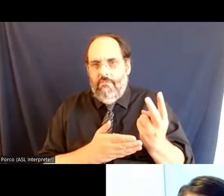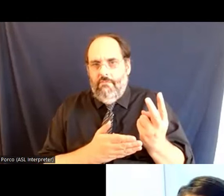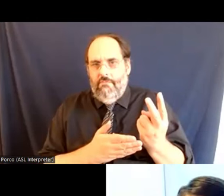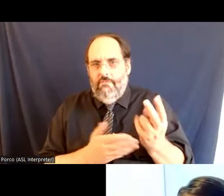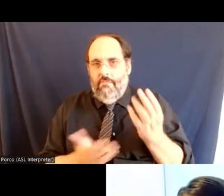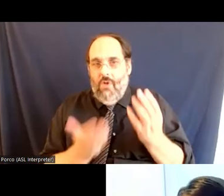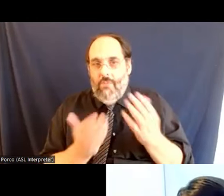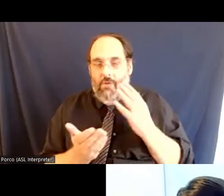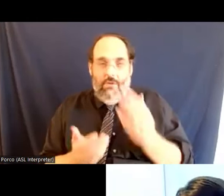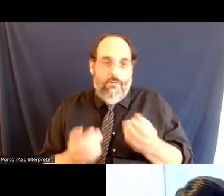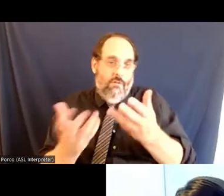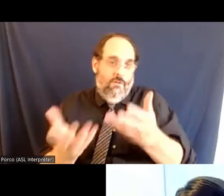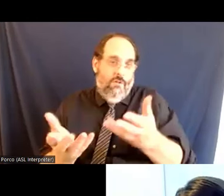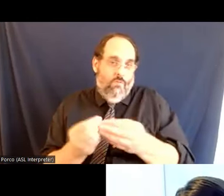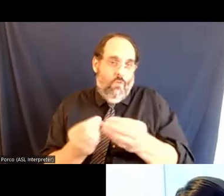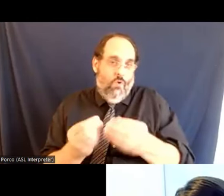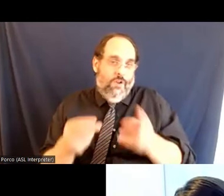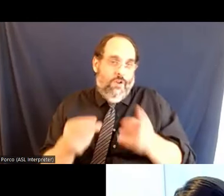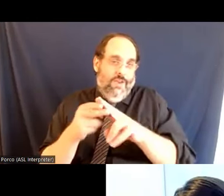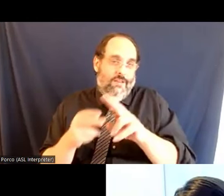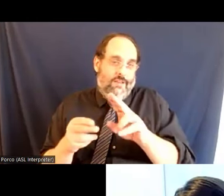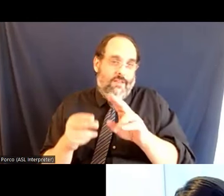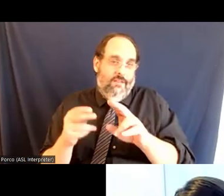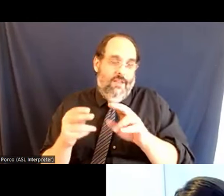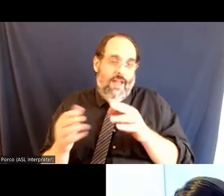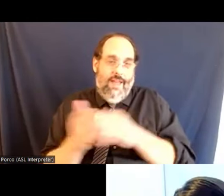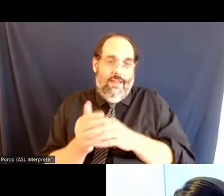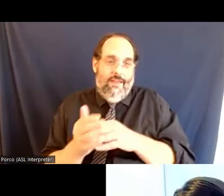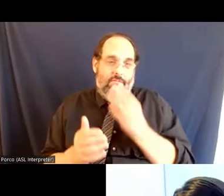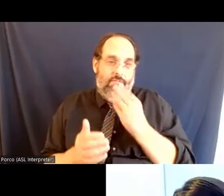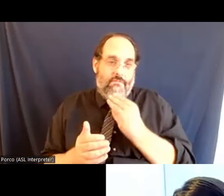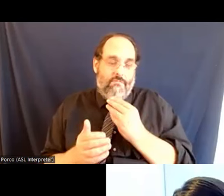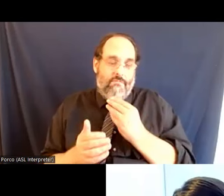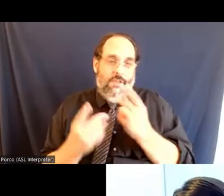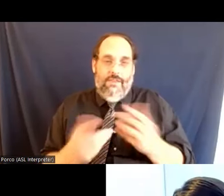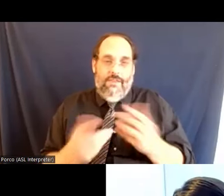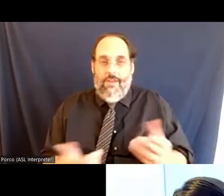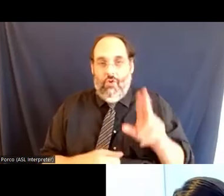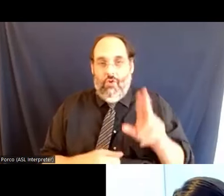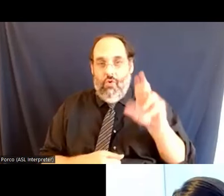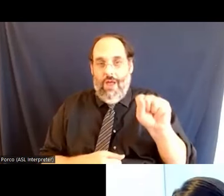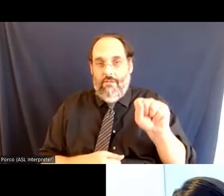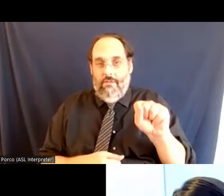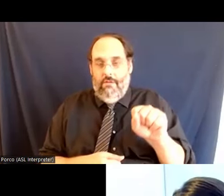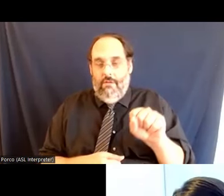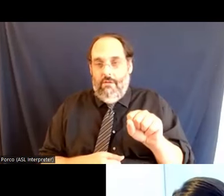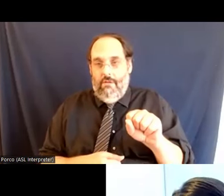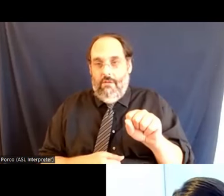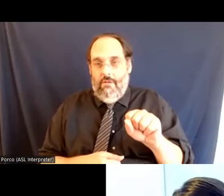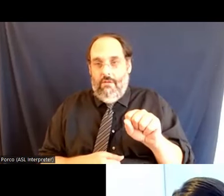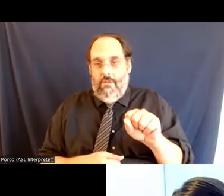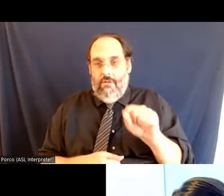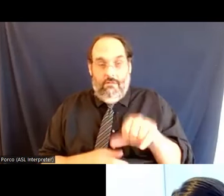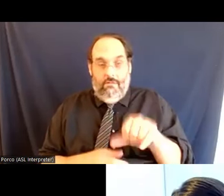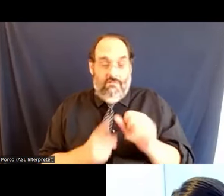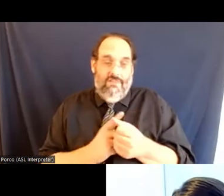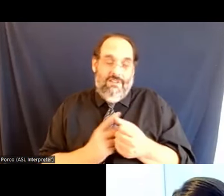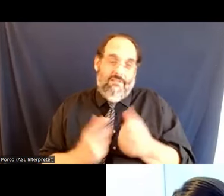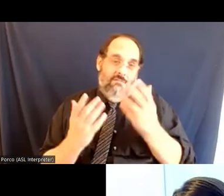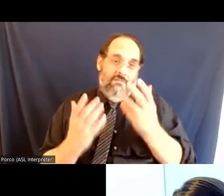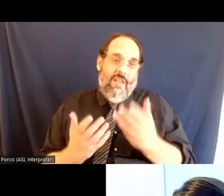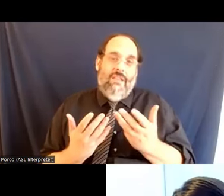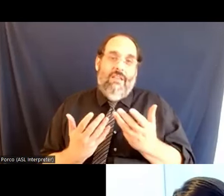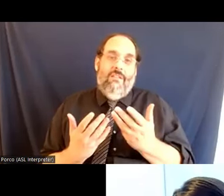to lead to an increase in anti-Semitic incidents here in the U.S. This state of affairs, unfortunately,